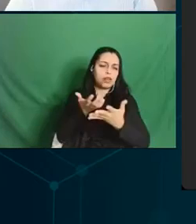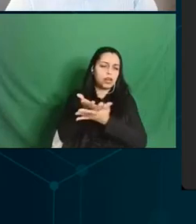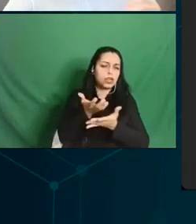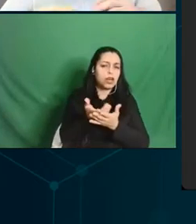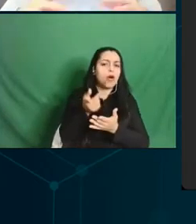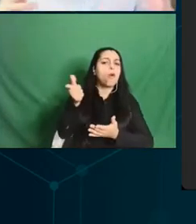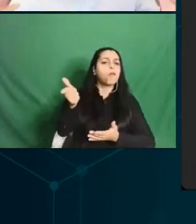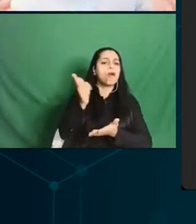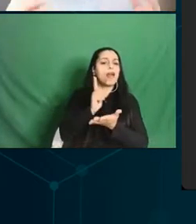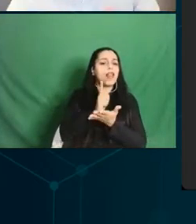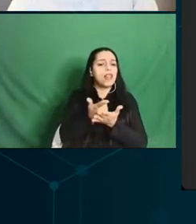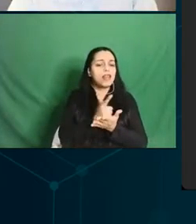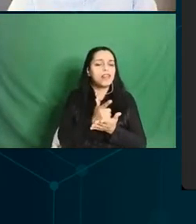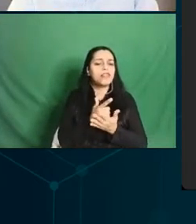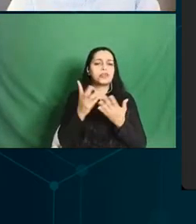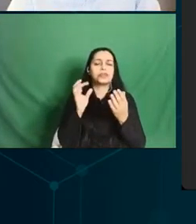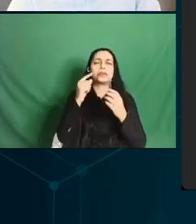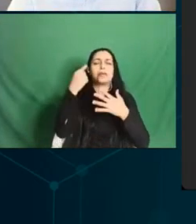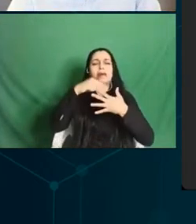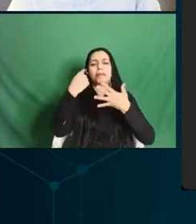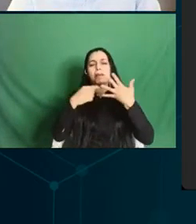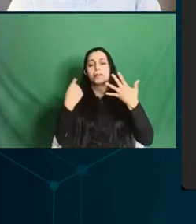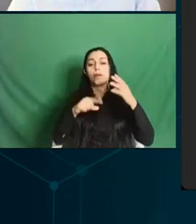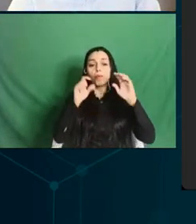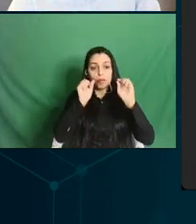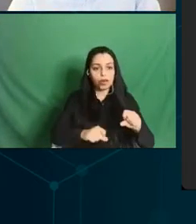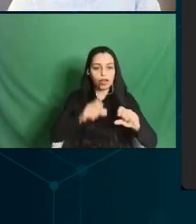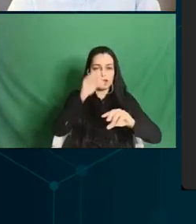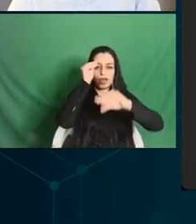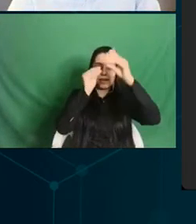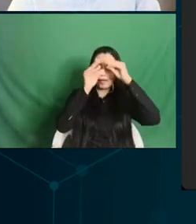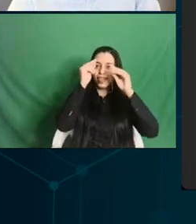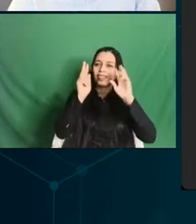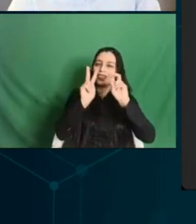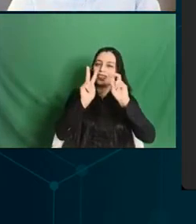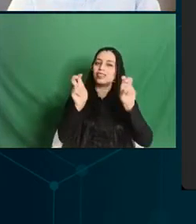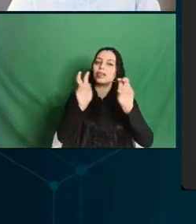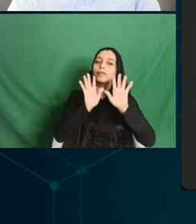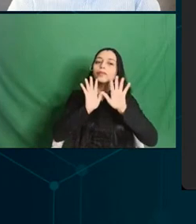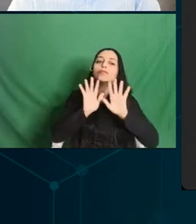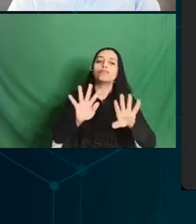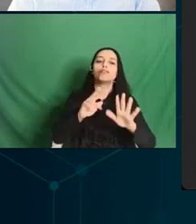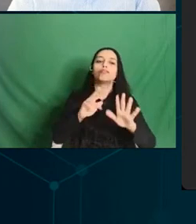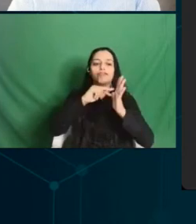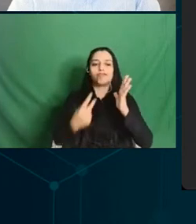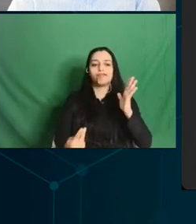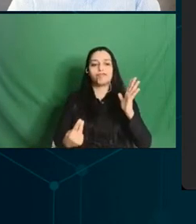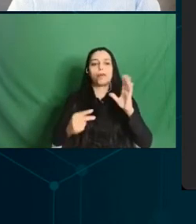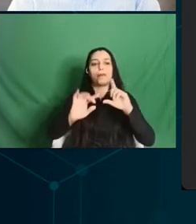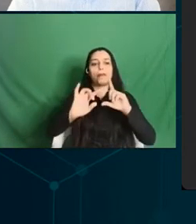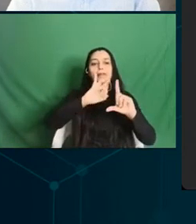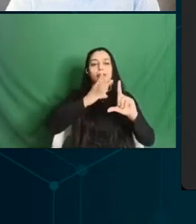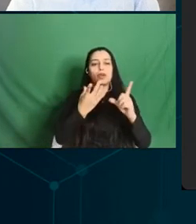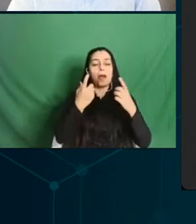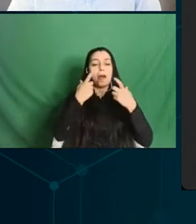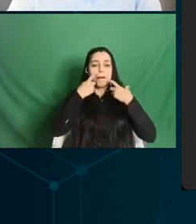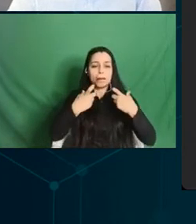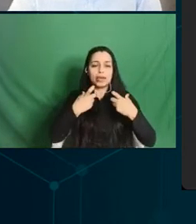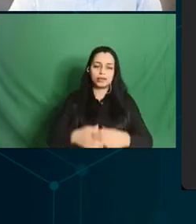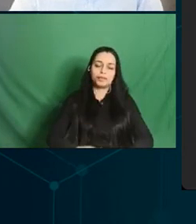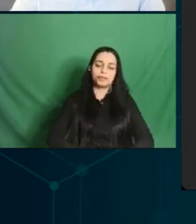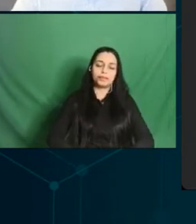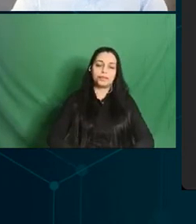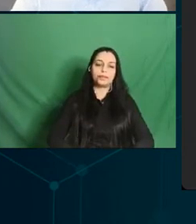sort of introduces you to this world. There's a few others that follow on from there, but it's a